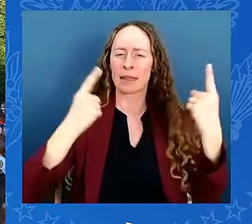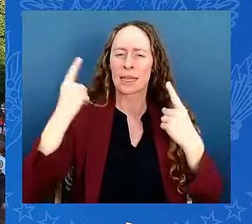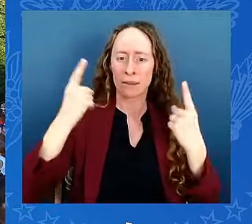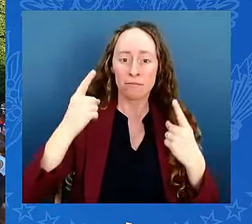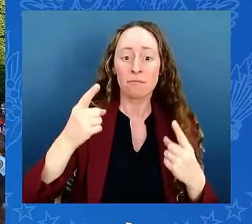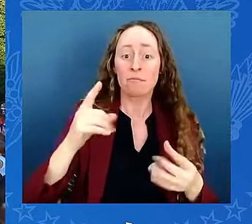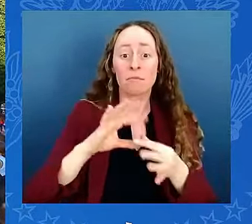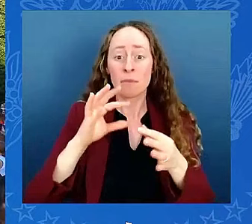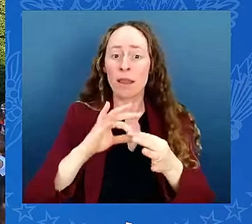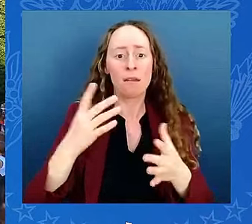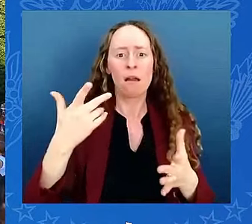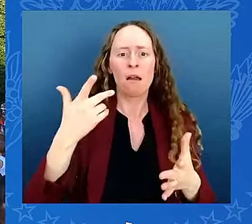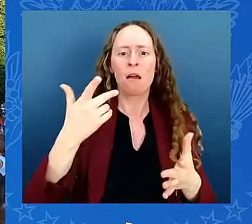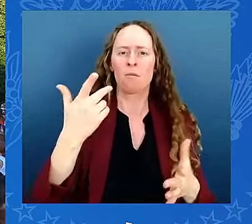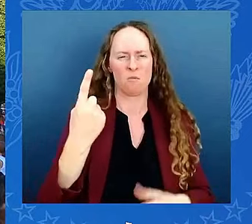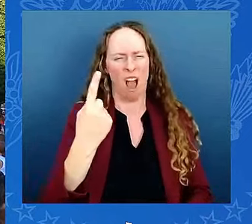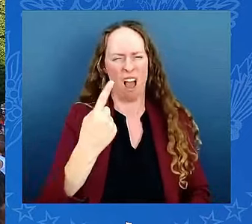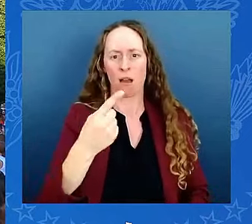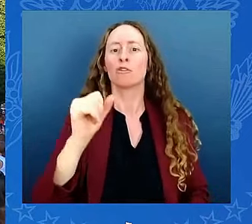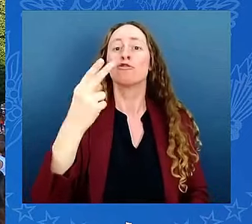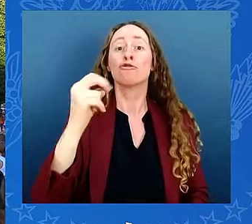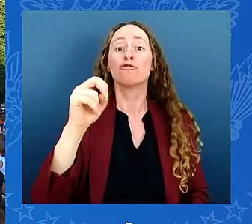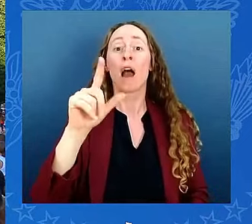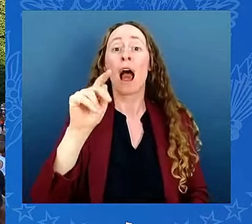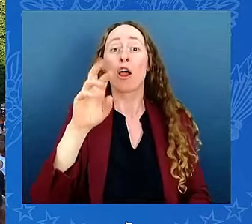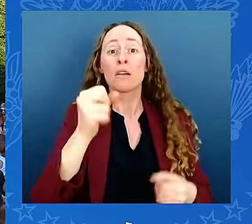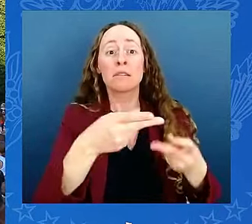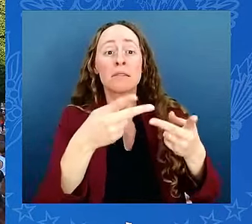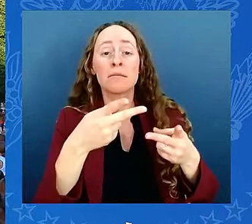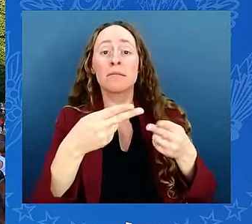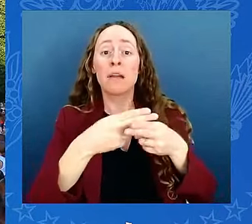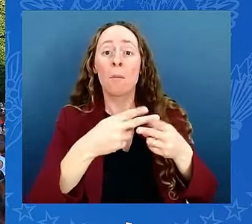more than indoctrination centers.